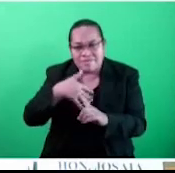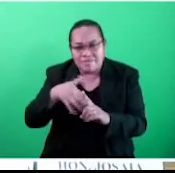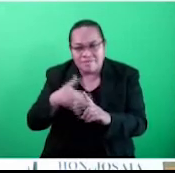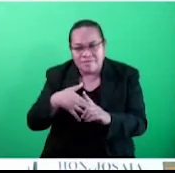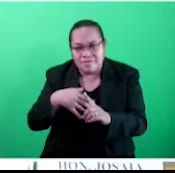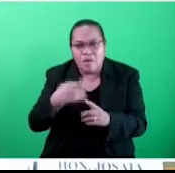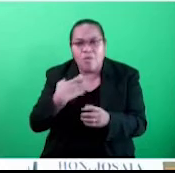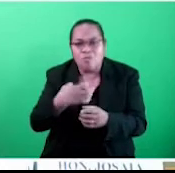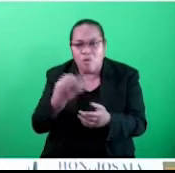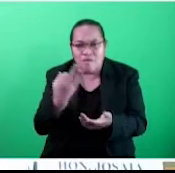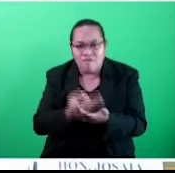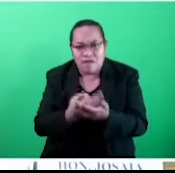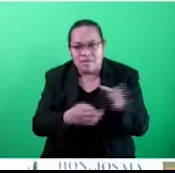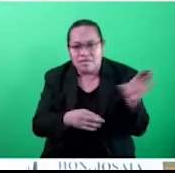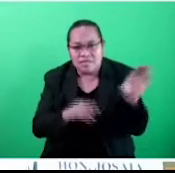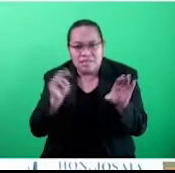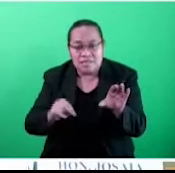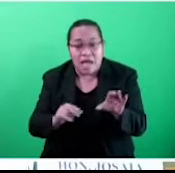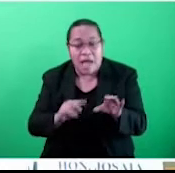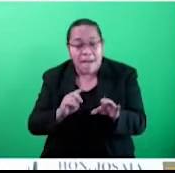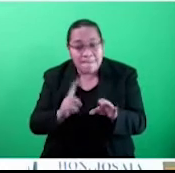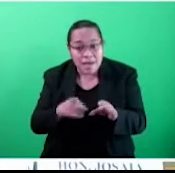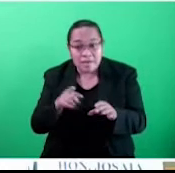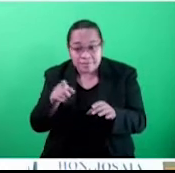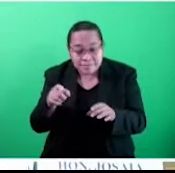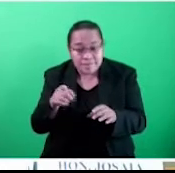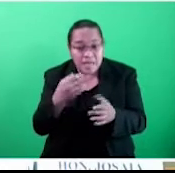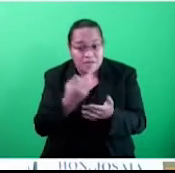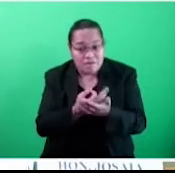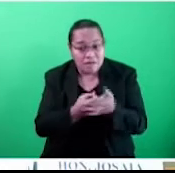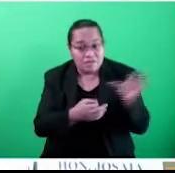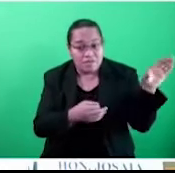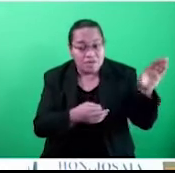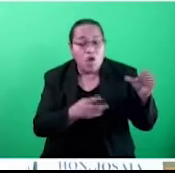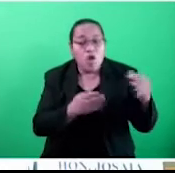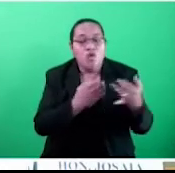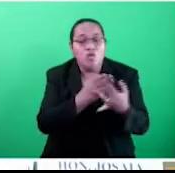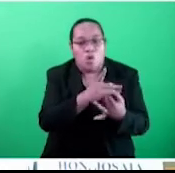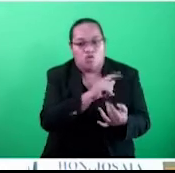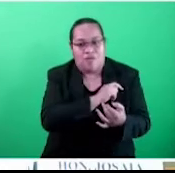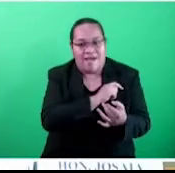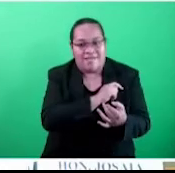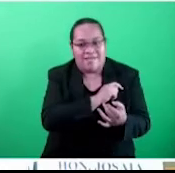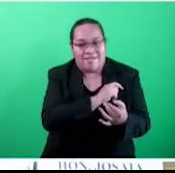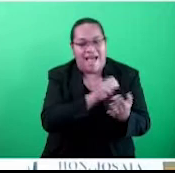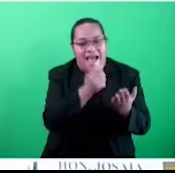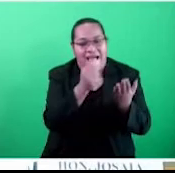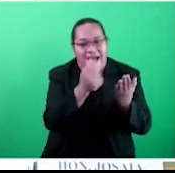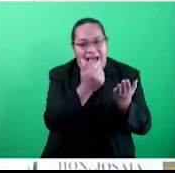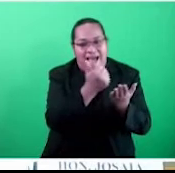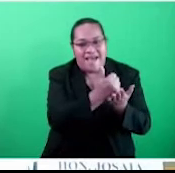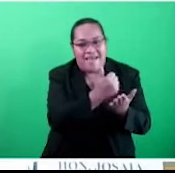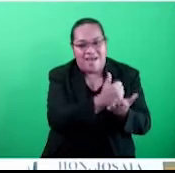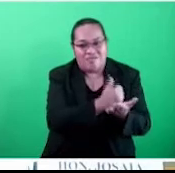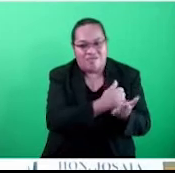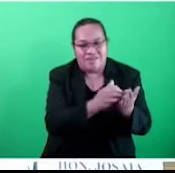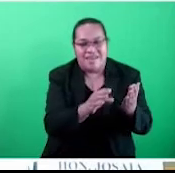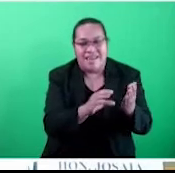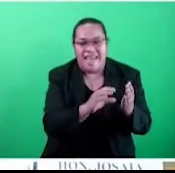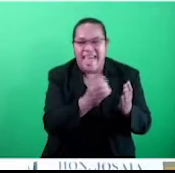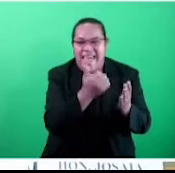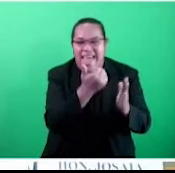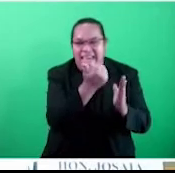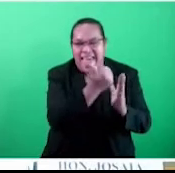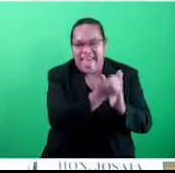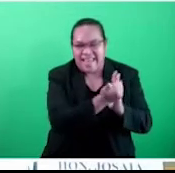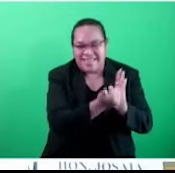noted that the funding of the Commission is actually through the Trust Account Act, which is the contribution fund that comes through